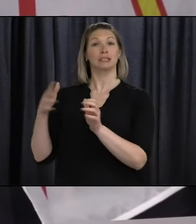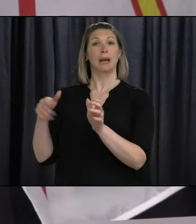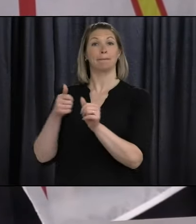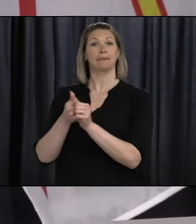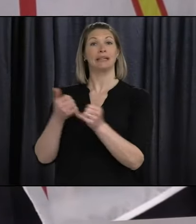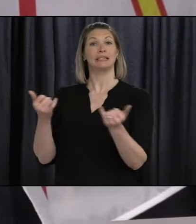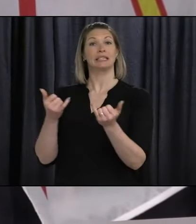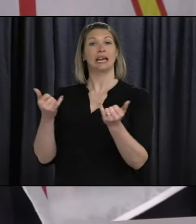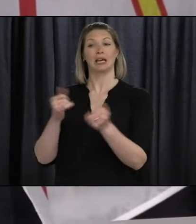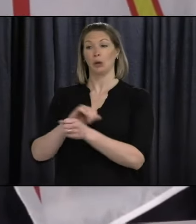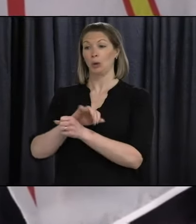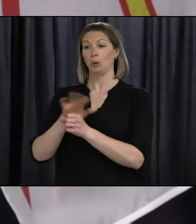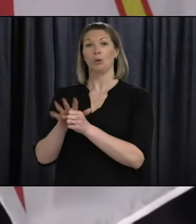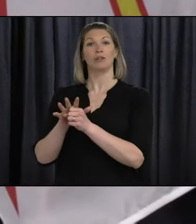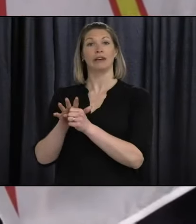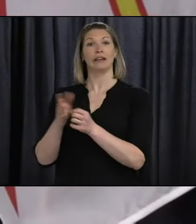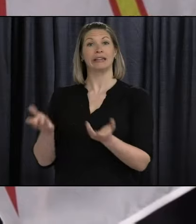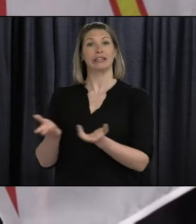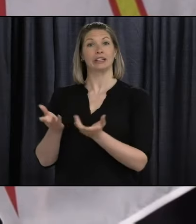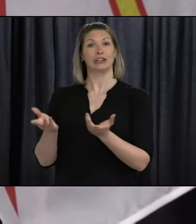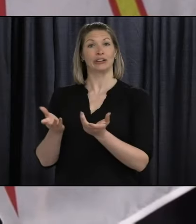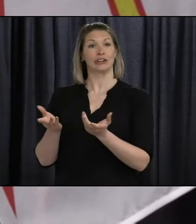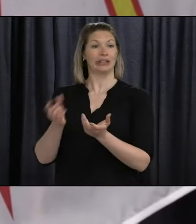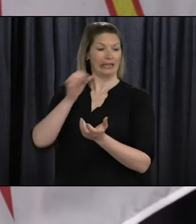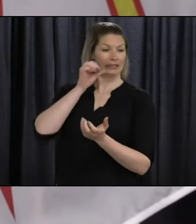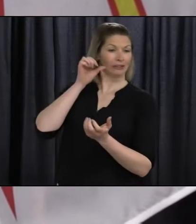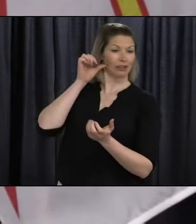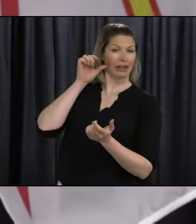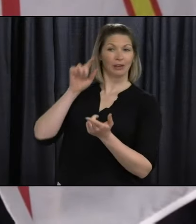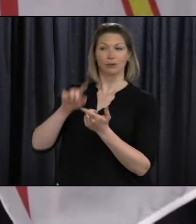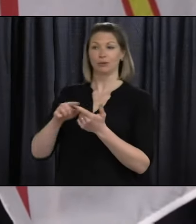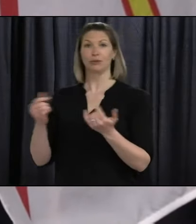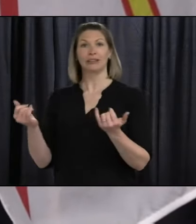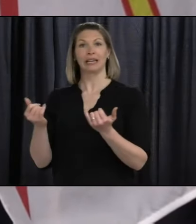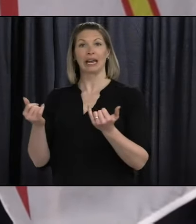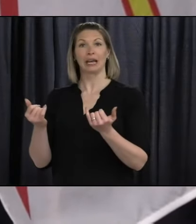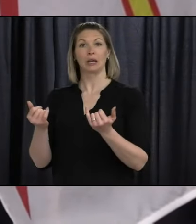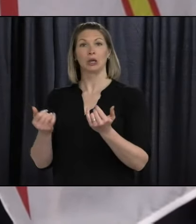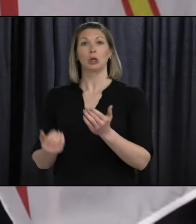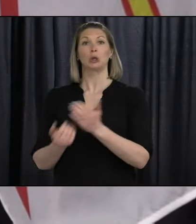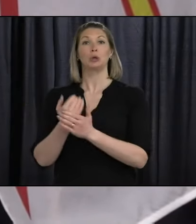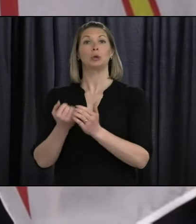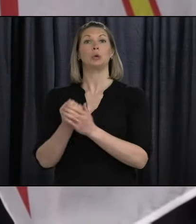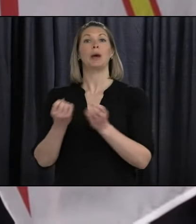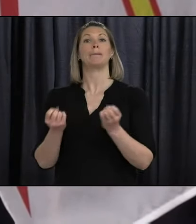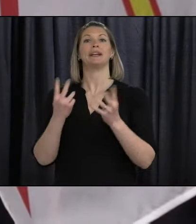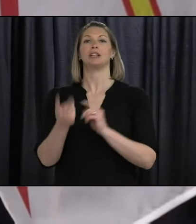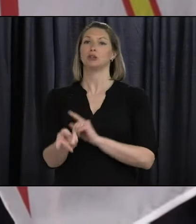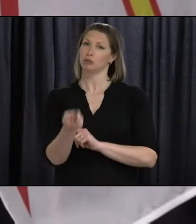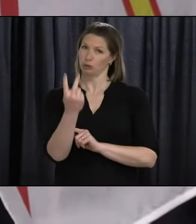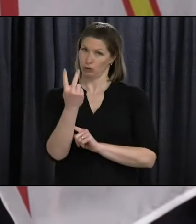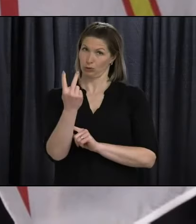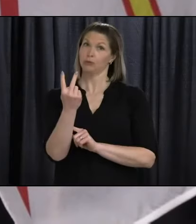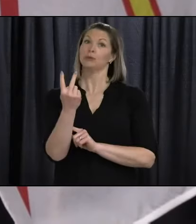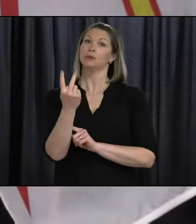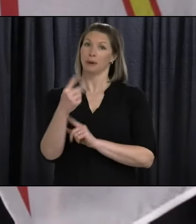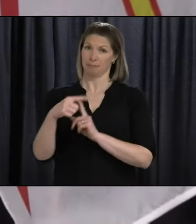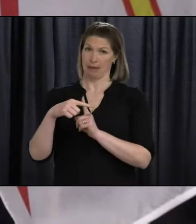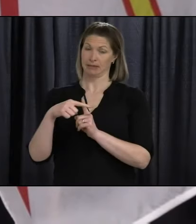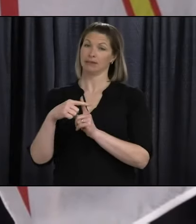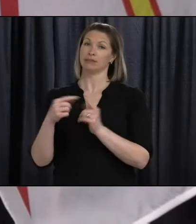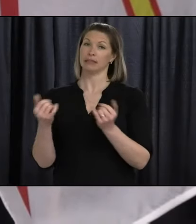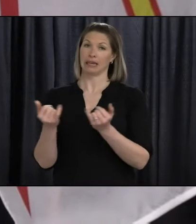on COVID-19 in our province. Since the media availability yesterday, we have 2 new positive cases. These cases